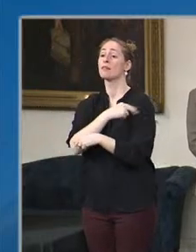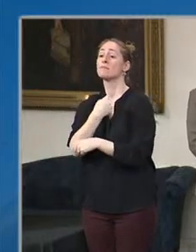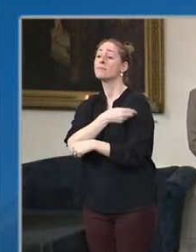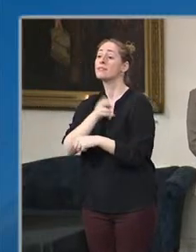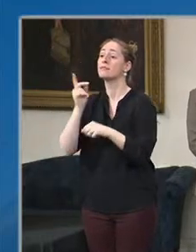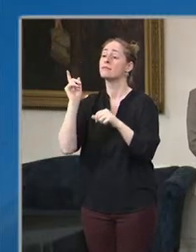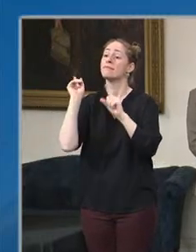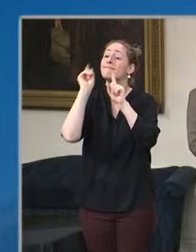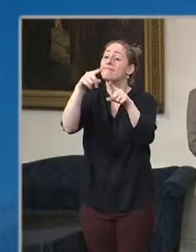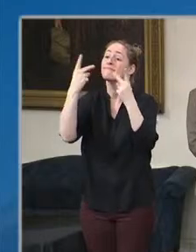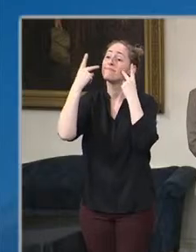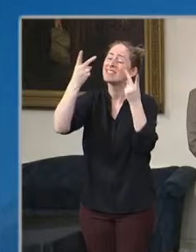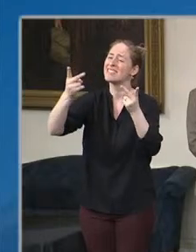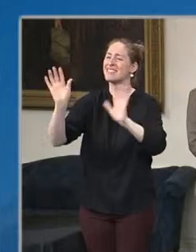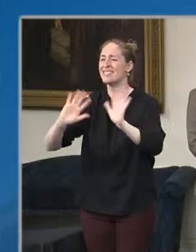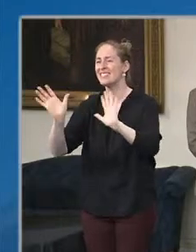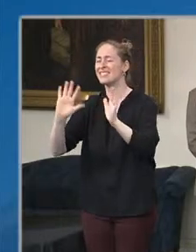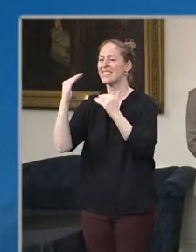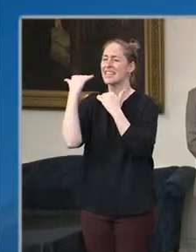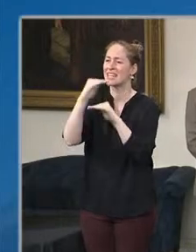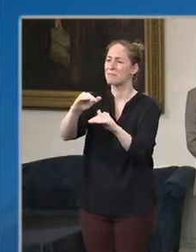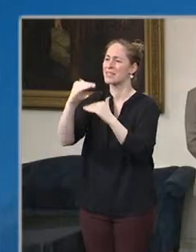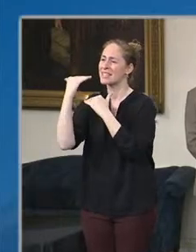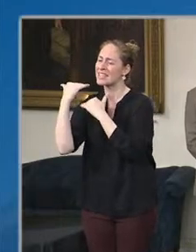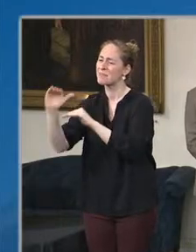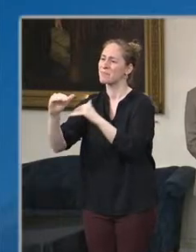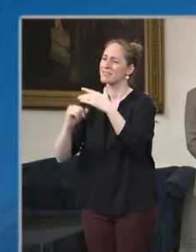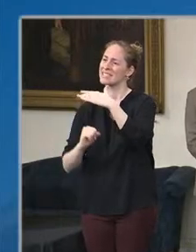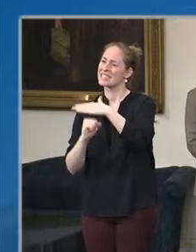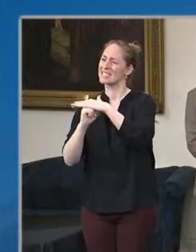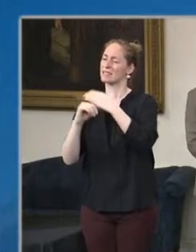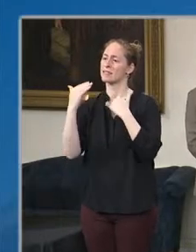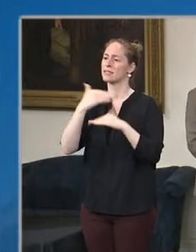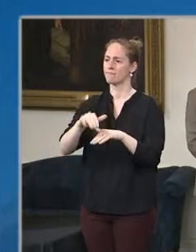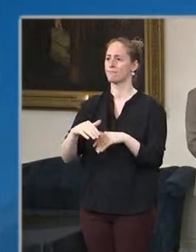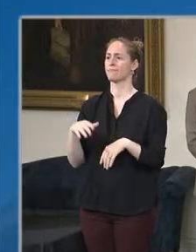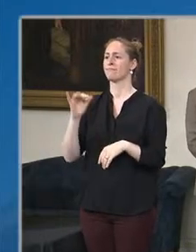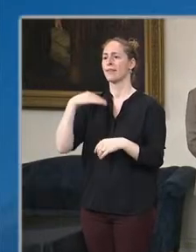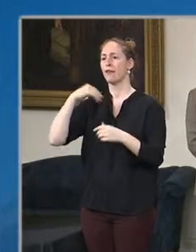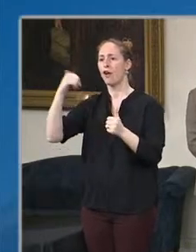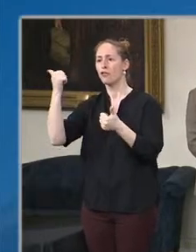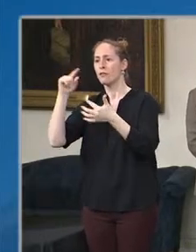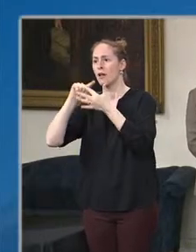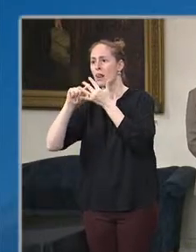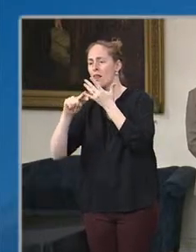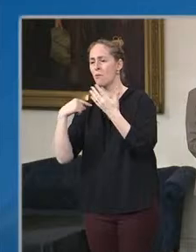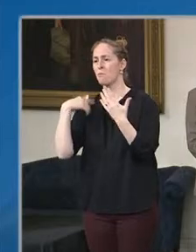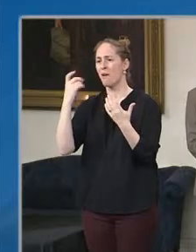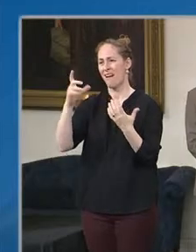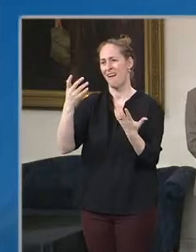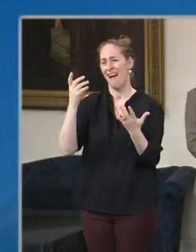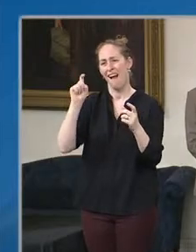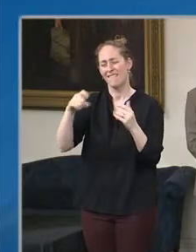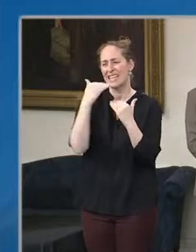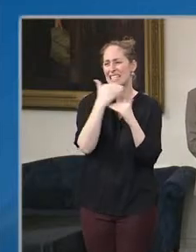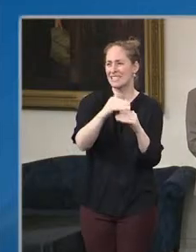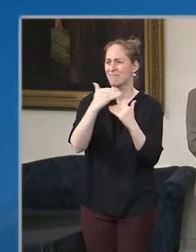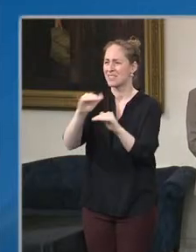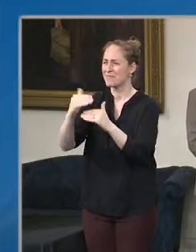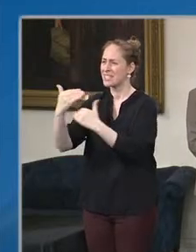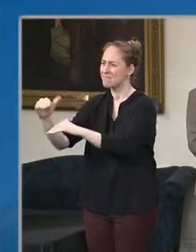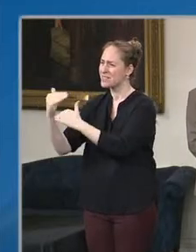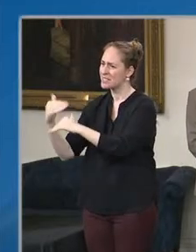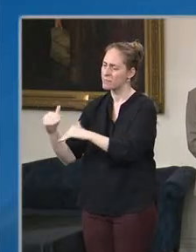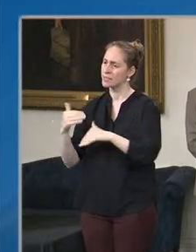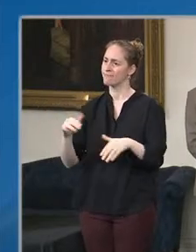capacity and our alternate care site capacity. We activated a critical coordination center to transfer patients